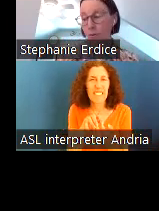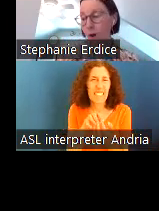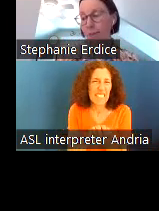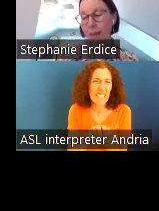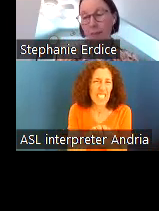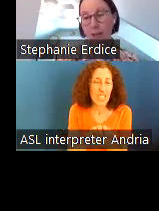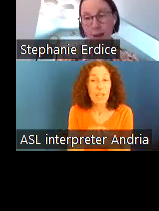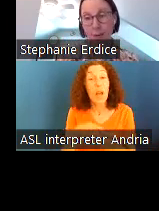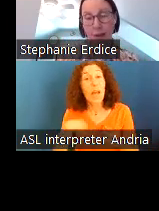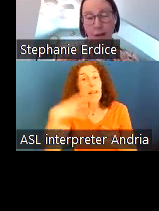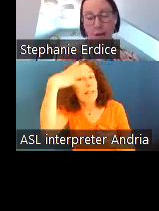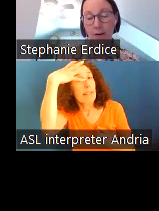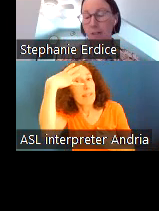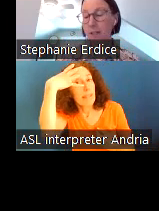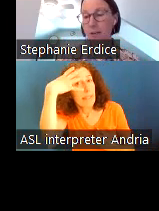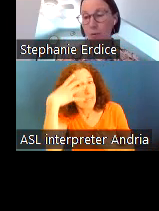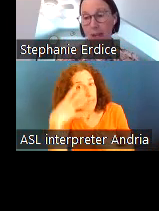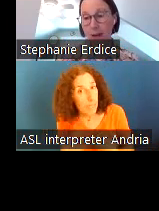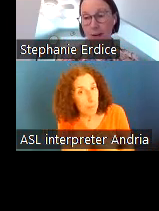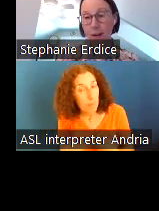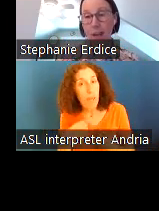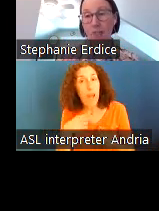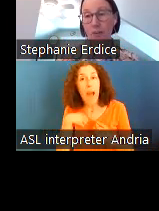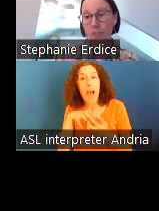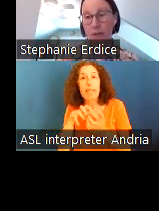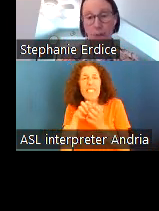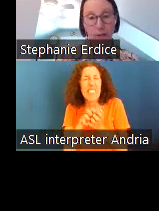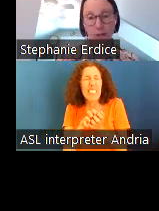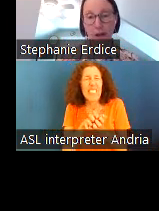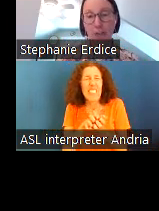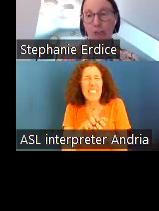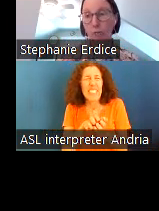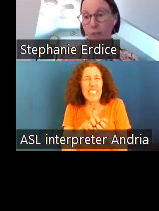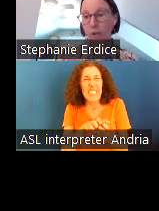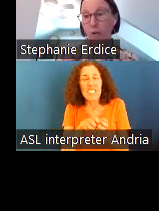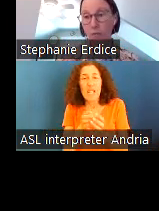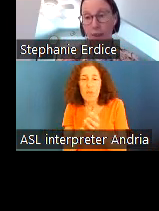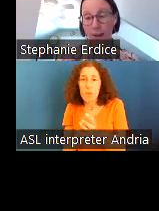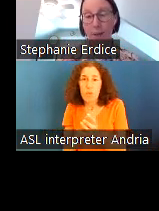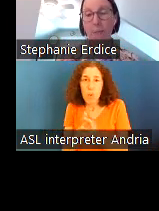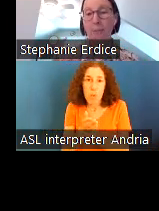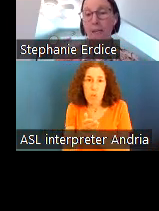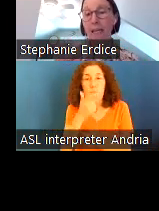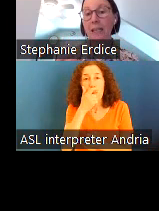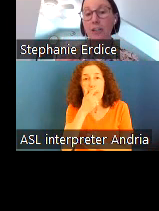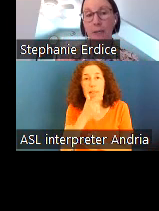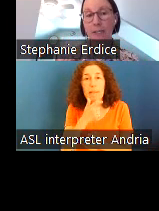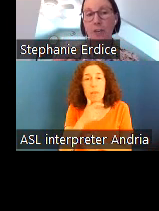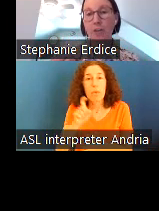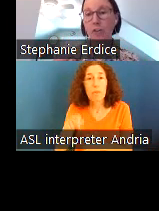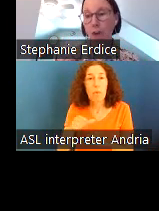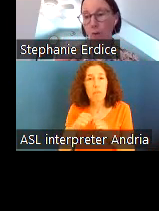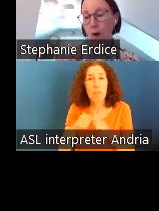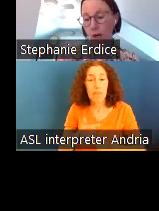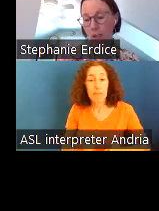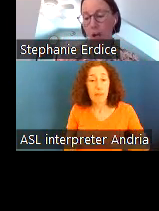bit through a lifetime guaranteed retainer in 15 months. I destroyed the whole thing because I clench my